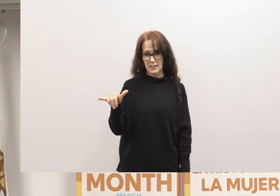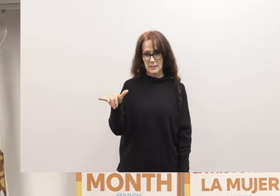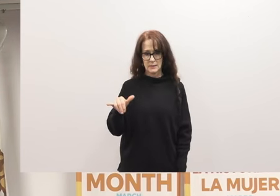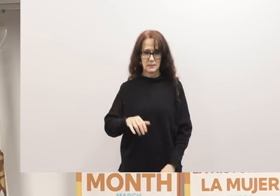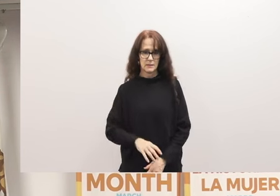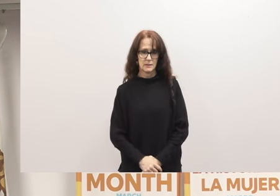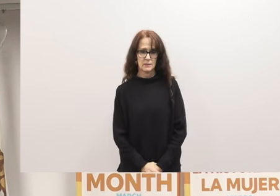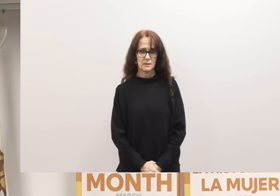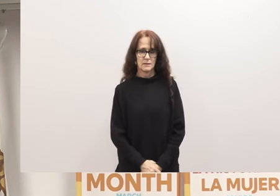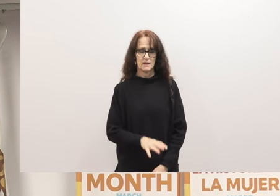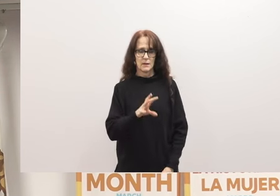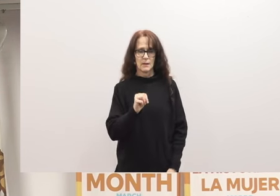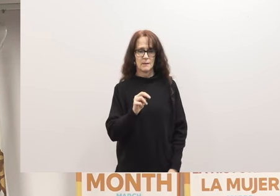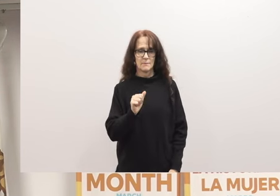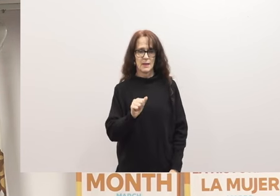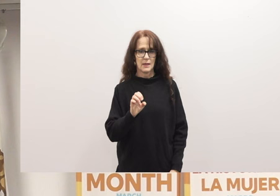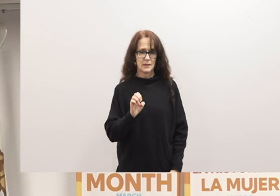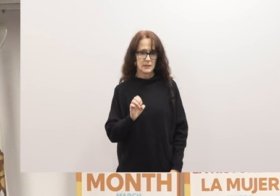May.